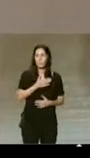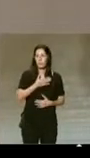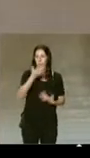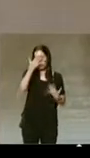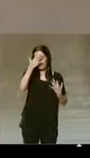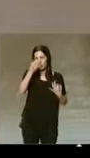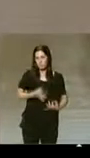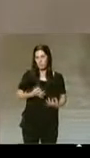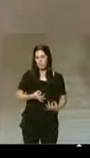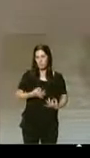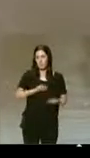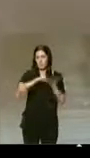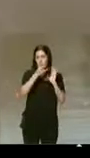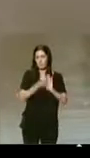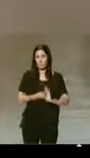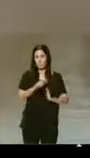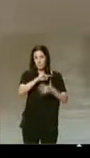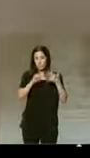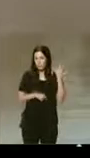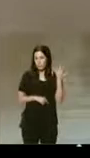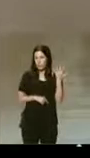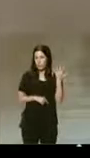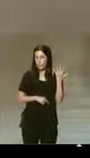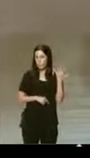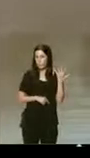users? Well, we strongly think so.